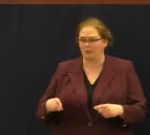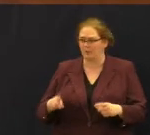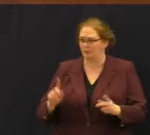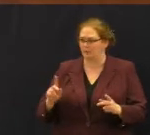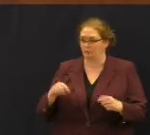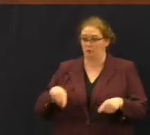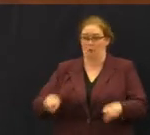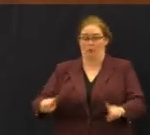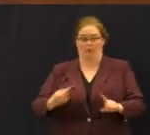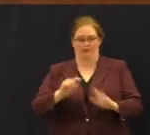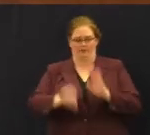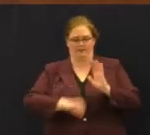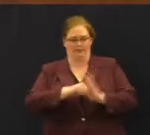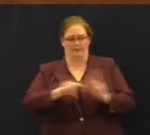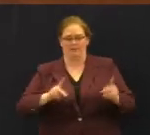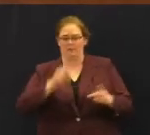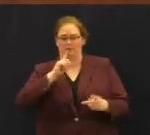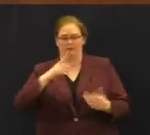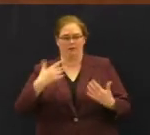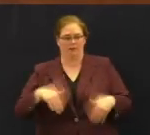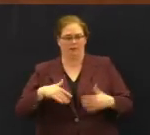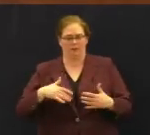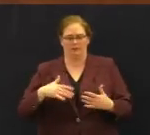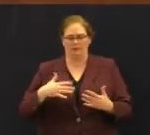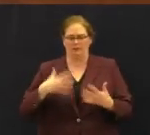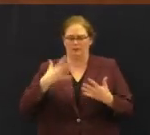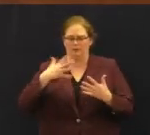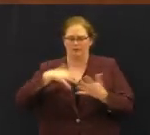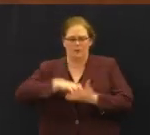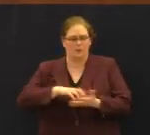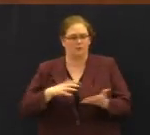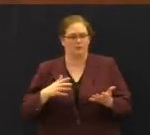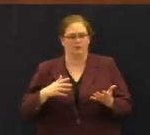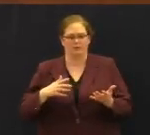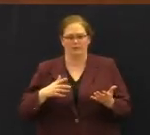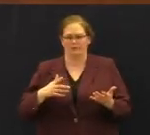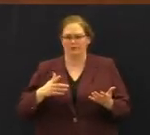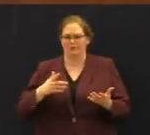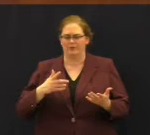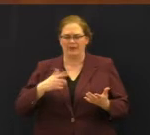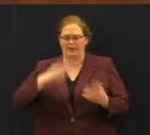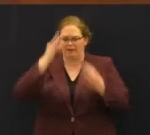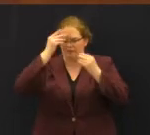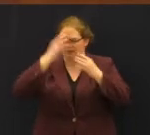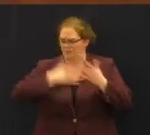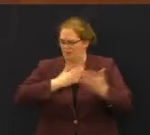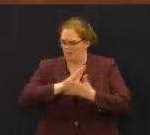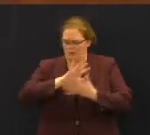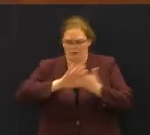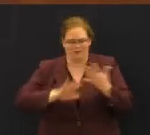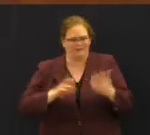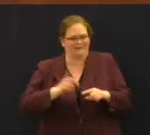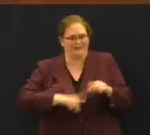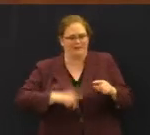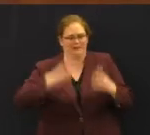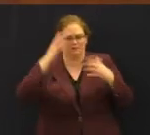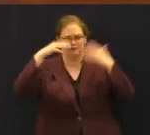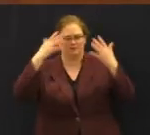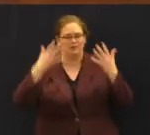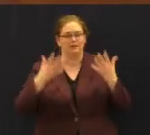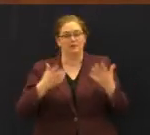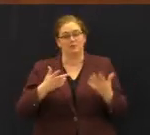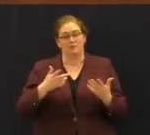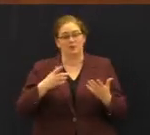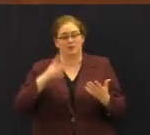very vulnerable state of mind. It's not at a time when people are really thinking about all of their rights. And if you feel that you have been victimized